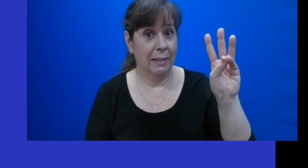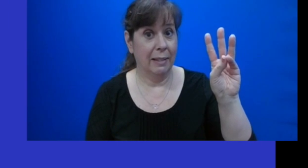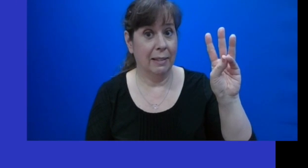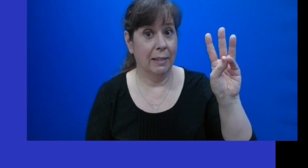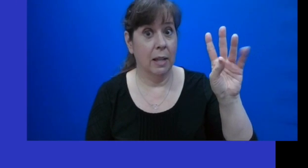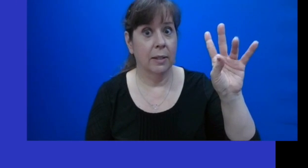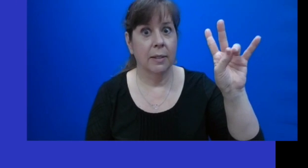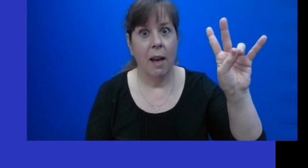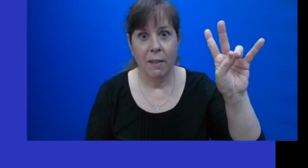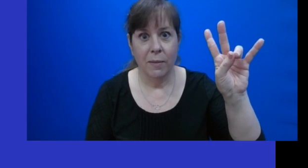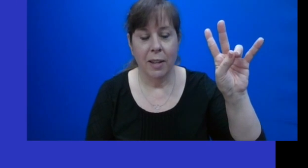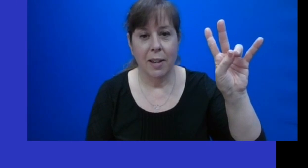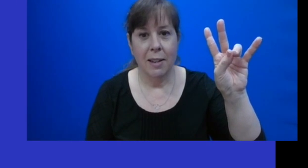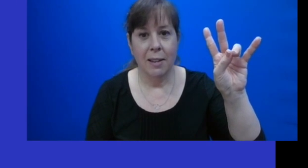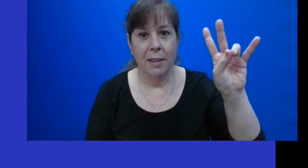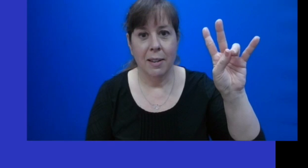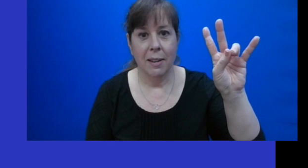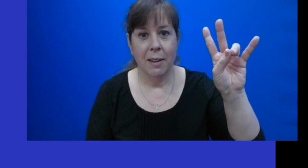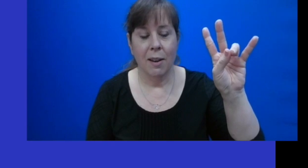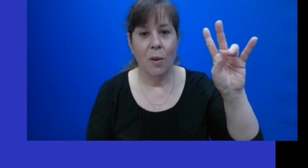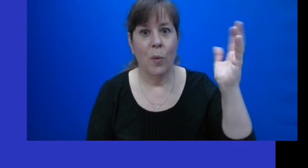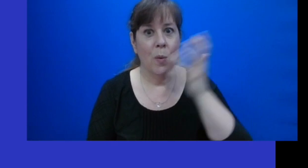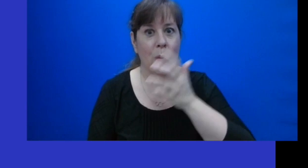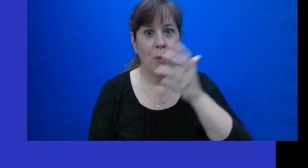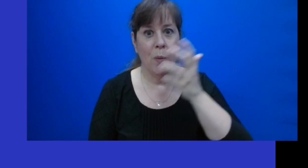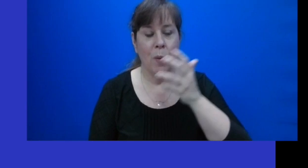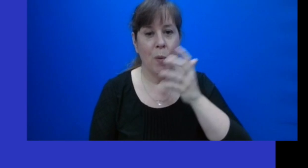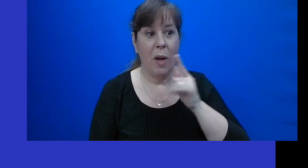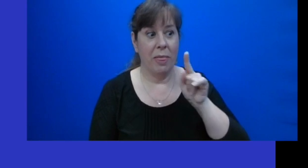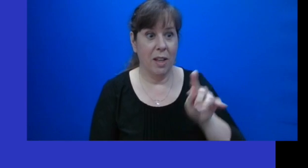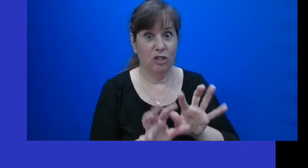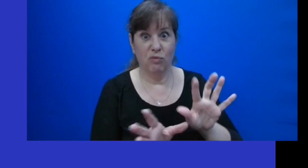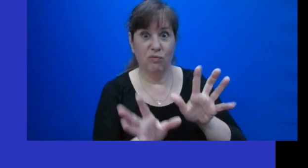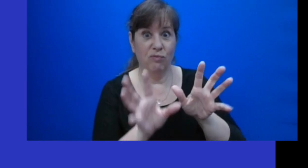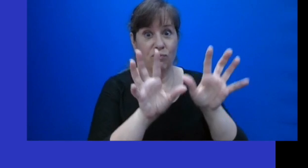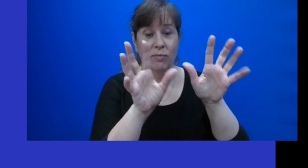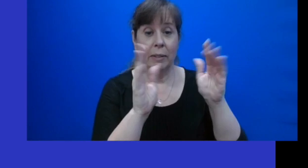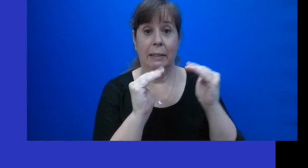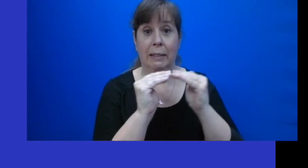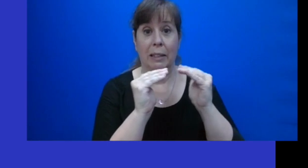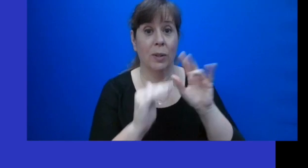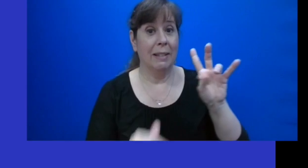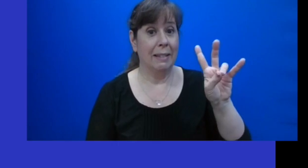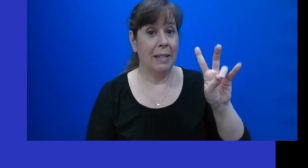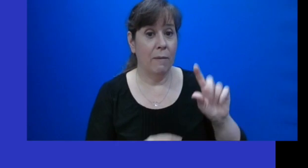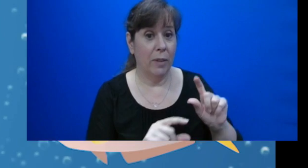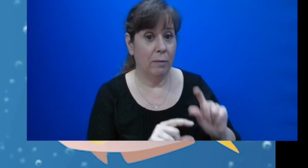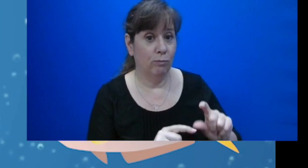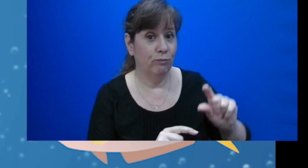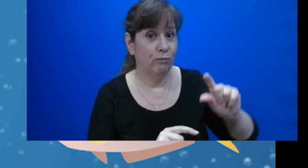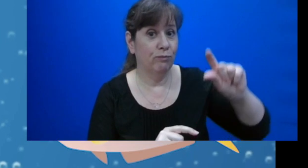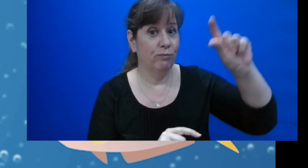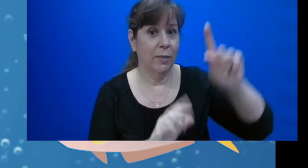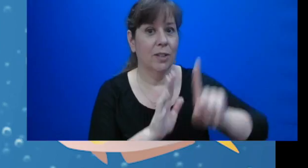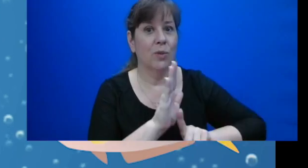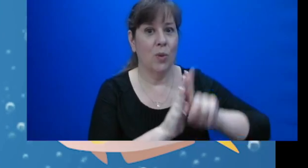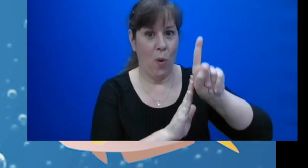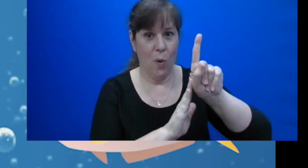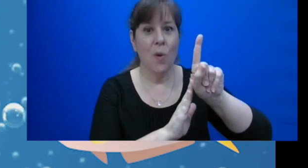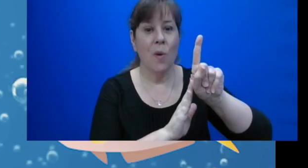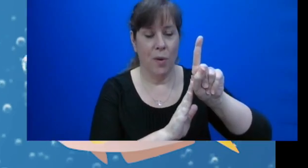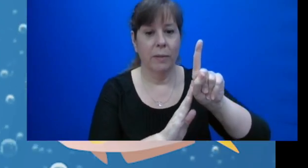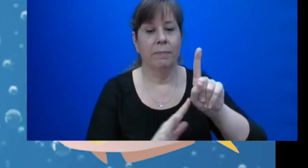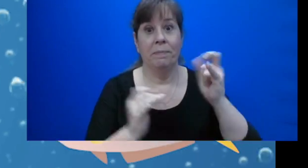6, 7. The height of this coral is 7 squares tall. Let's swim